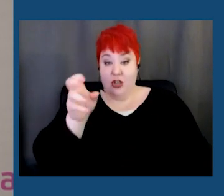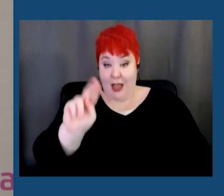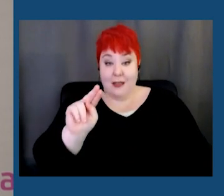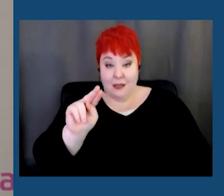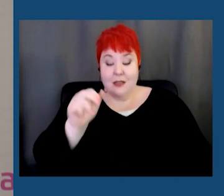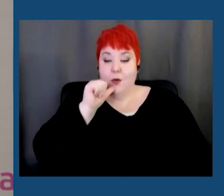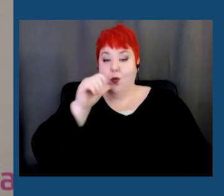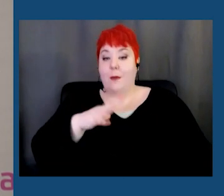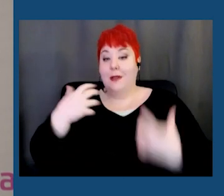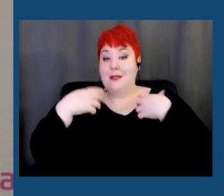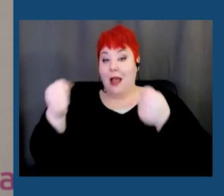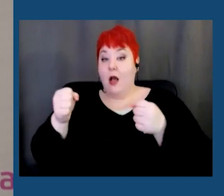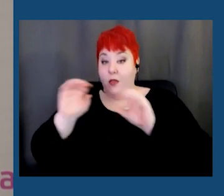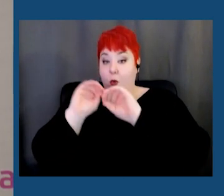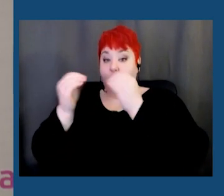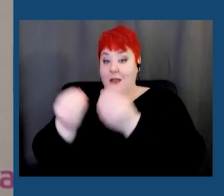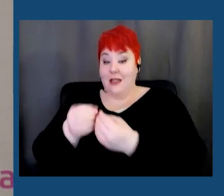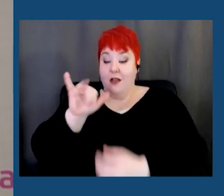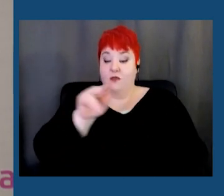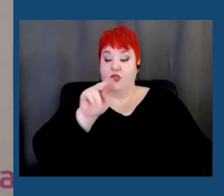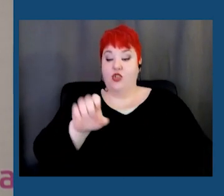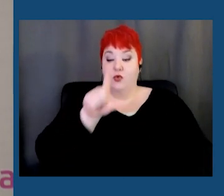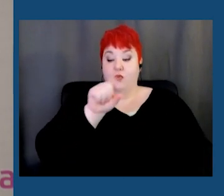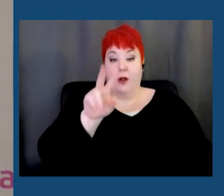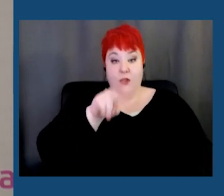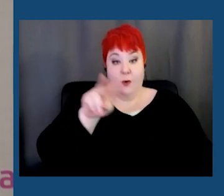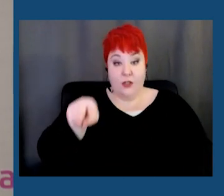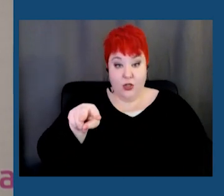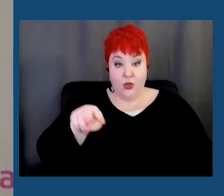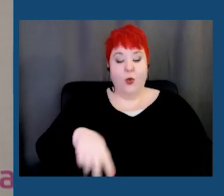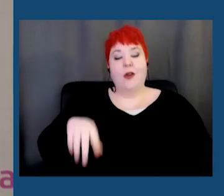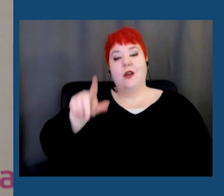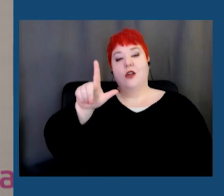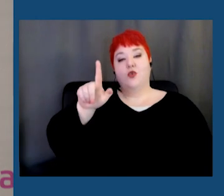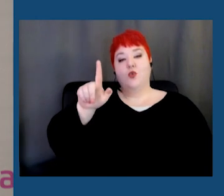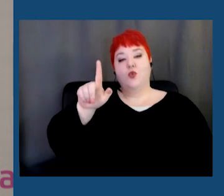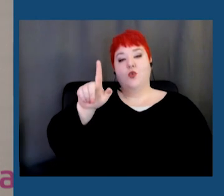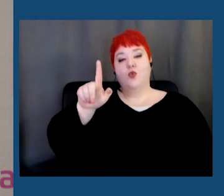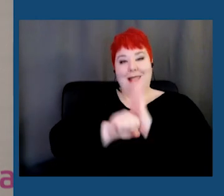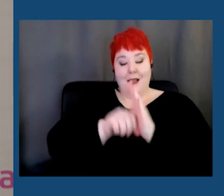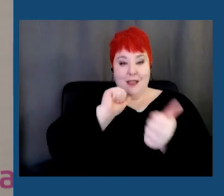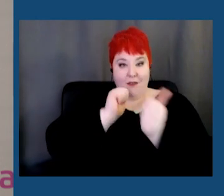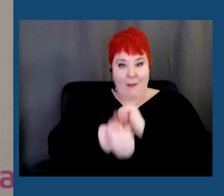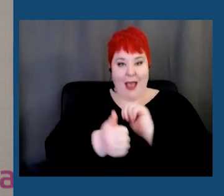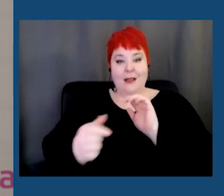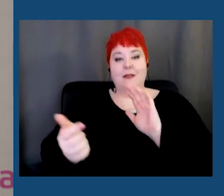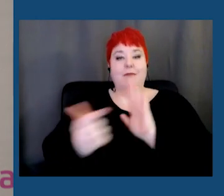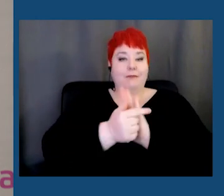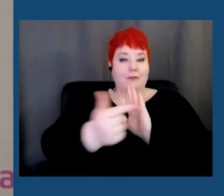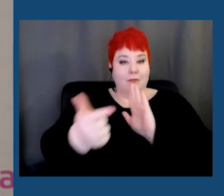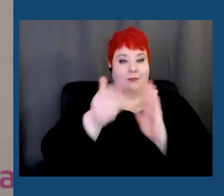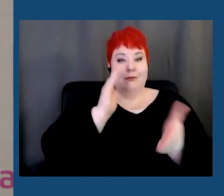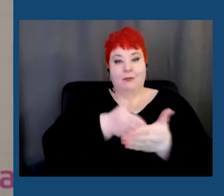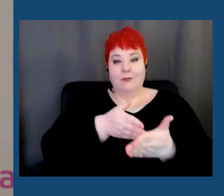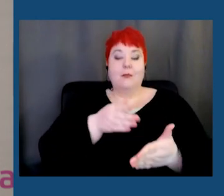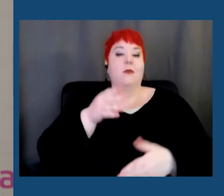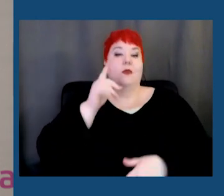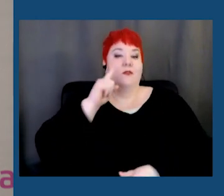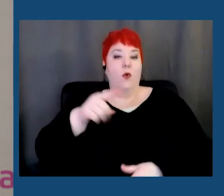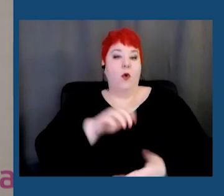June of 2022, 21 states have passed bans or restrictions on abortion.